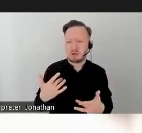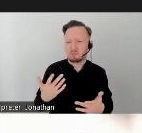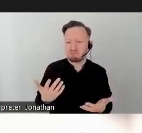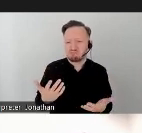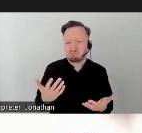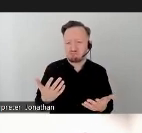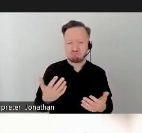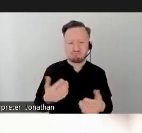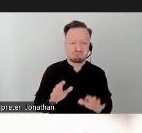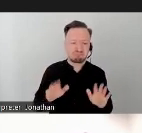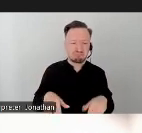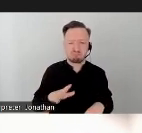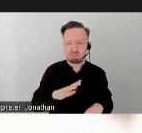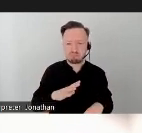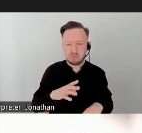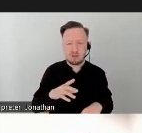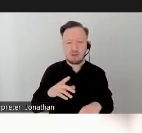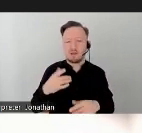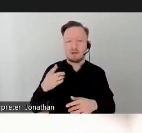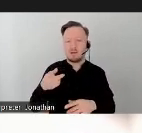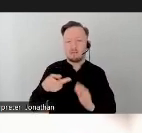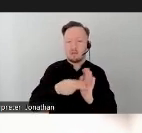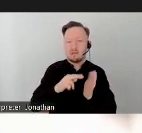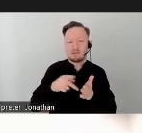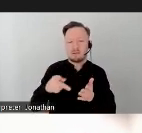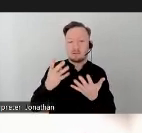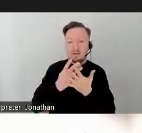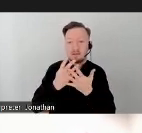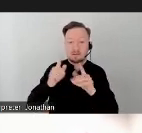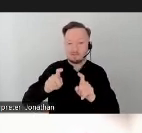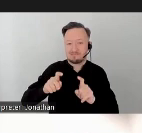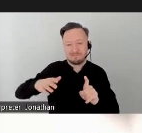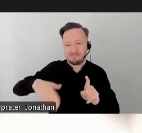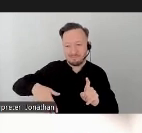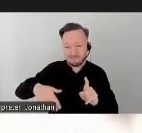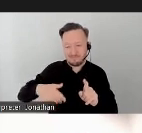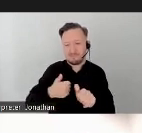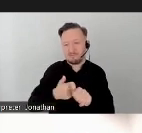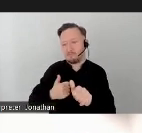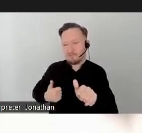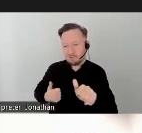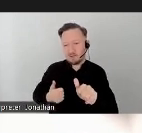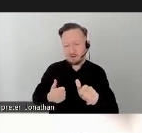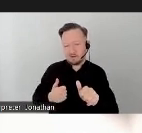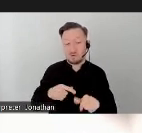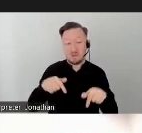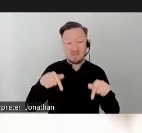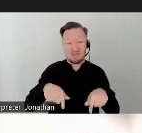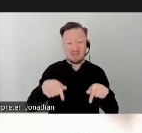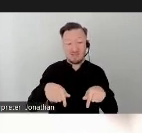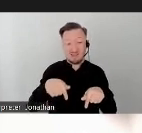lot further behind in getting screened. And so this initiative, and again, is really for those within